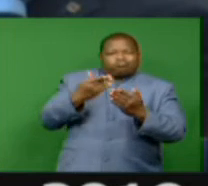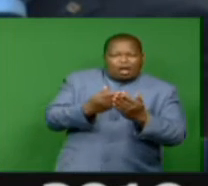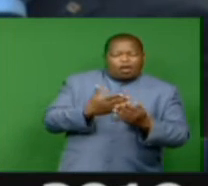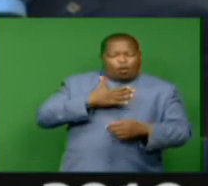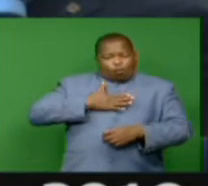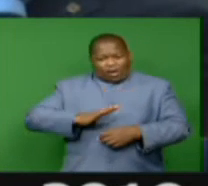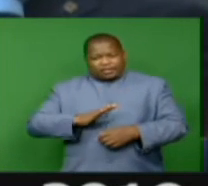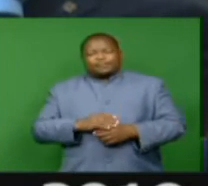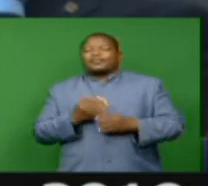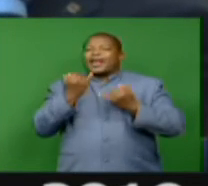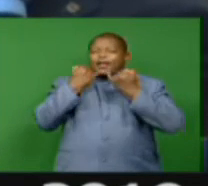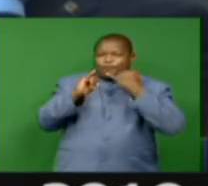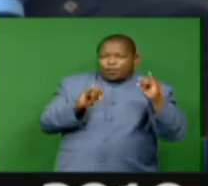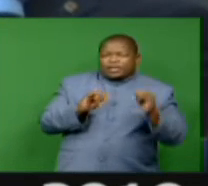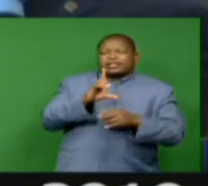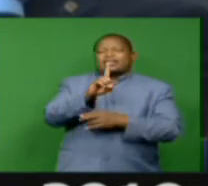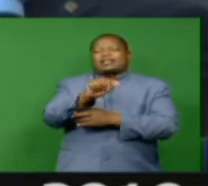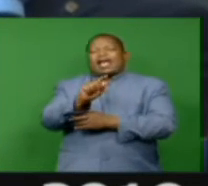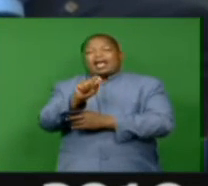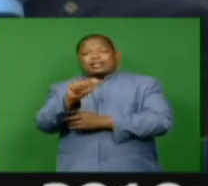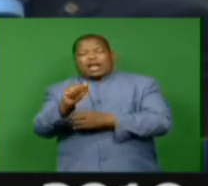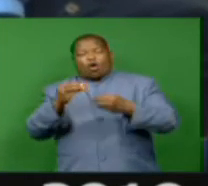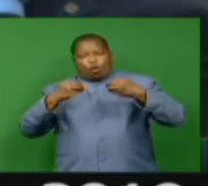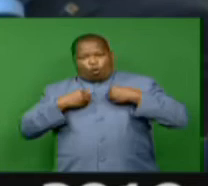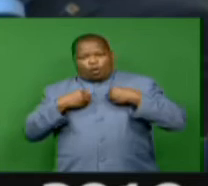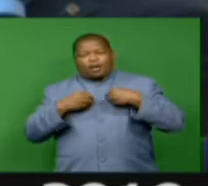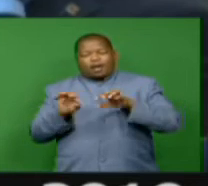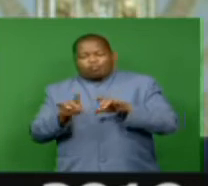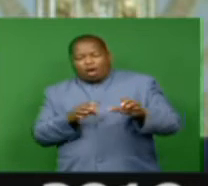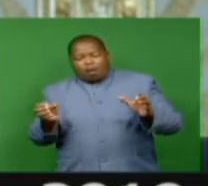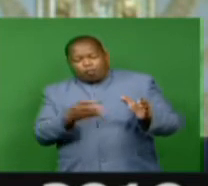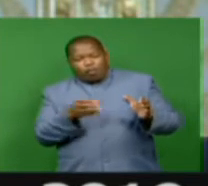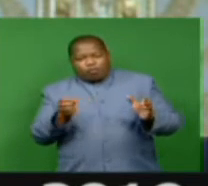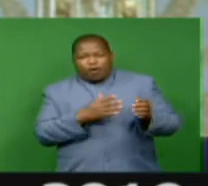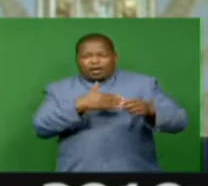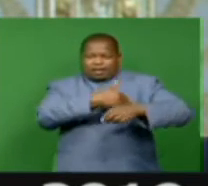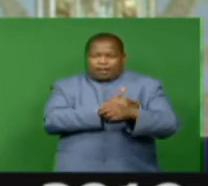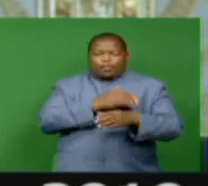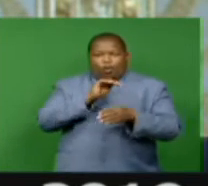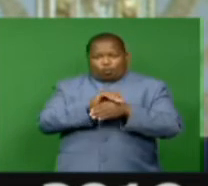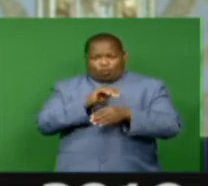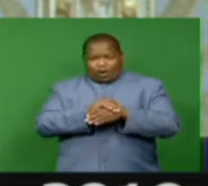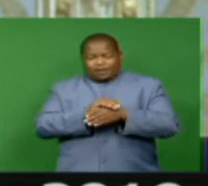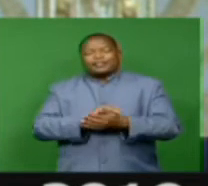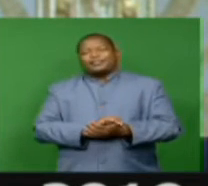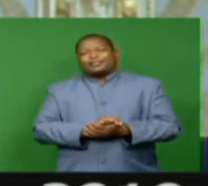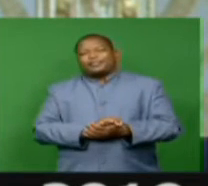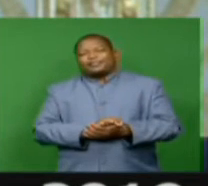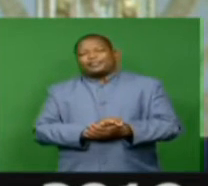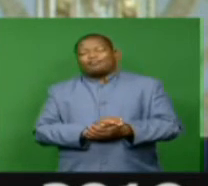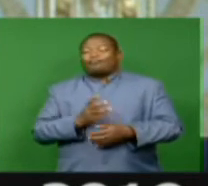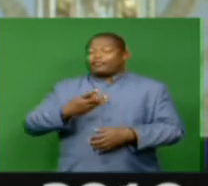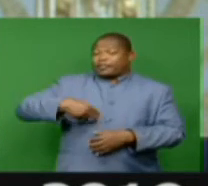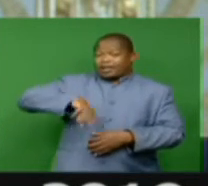the digital intelligence generated in that data. It is encouraging to note